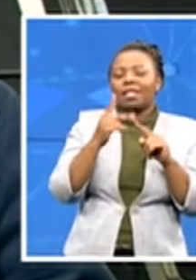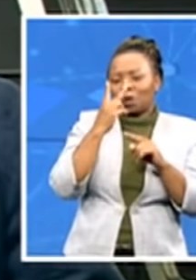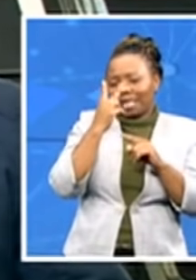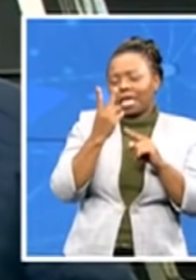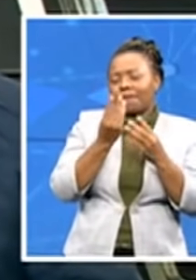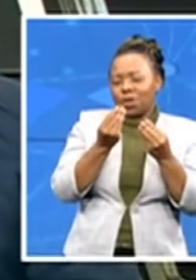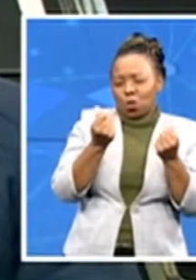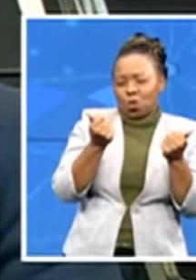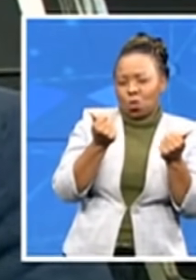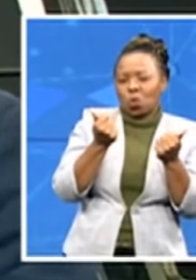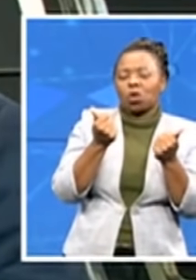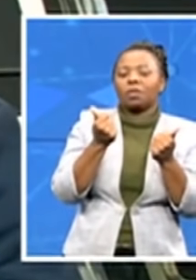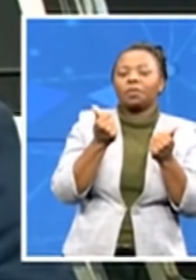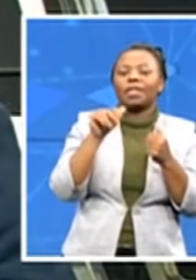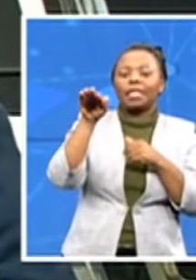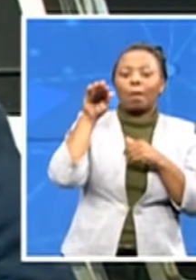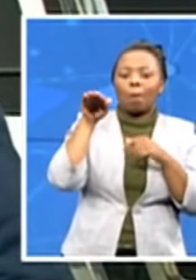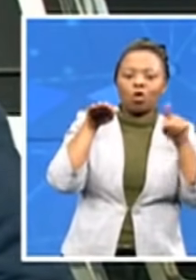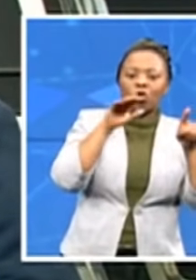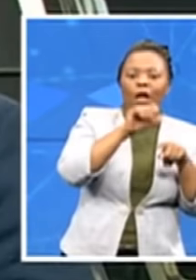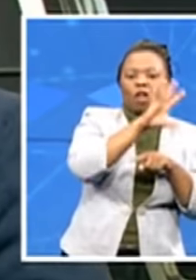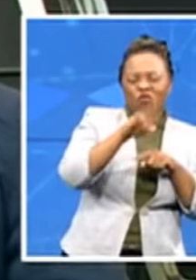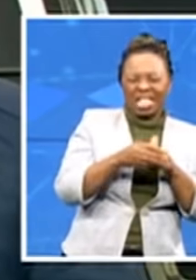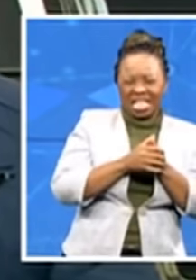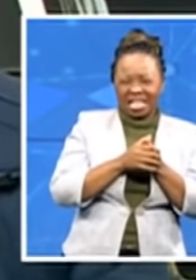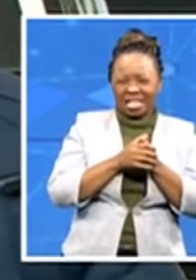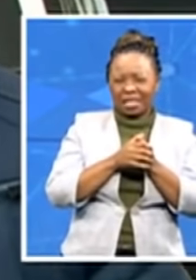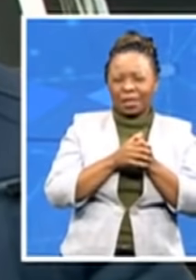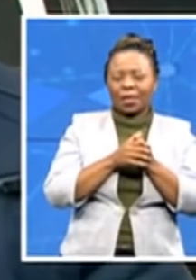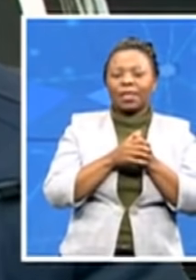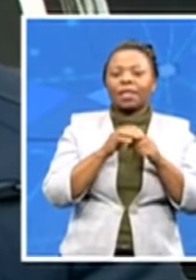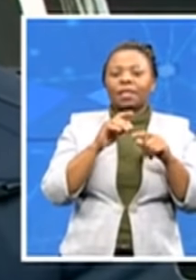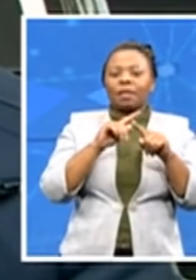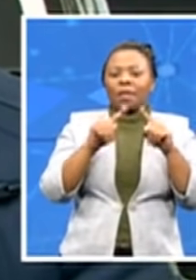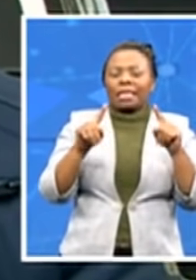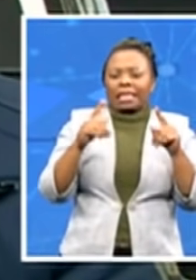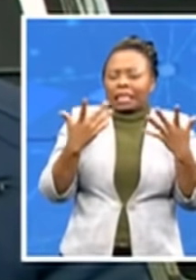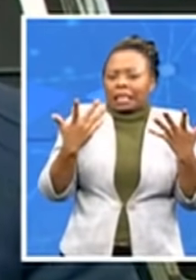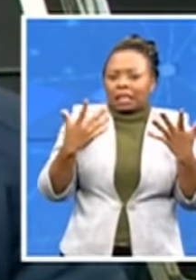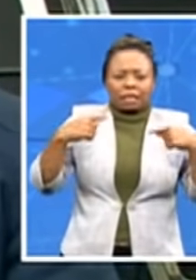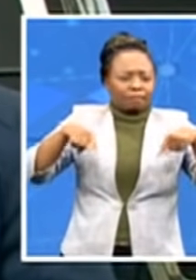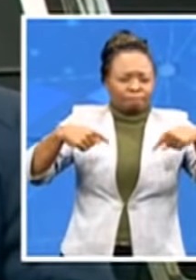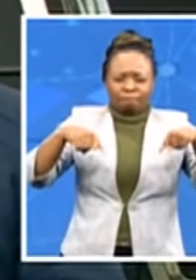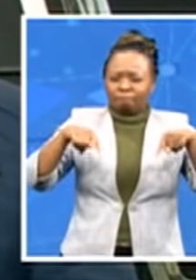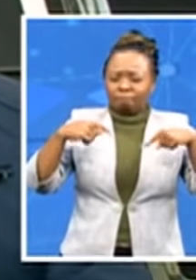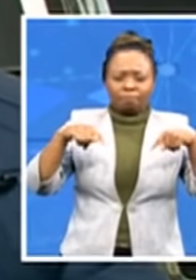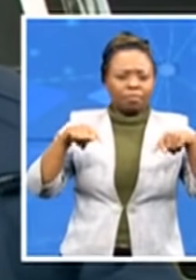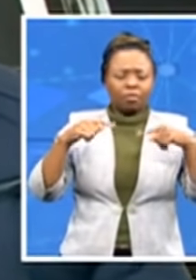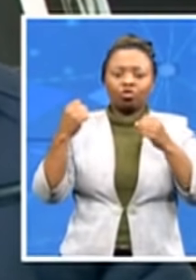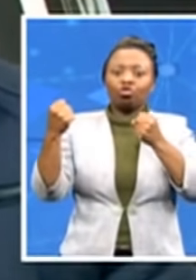they are grounded at truck stops in fear of driving to places like Gauteng